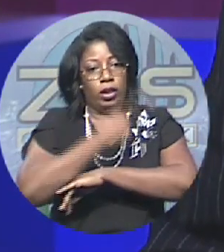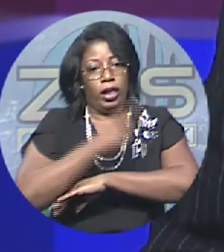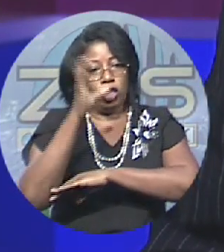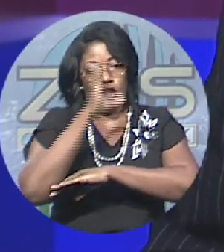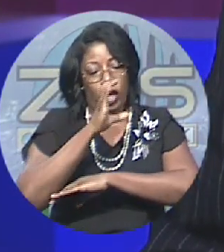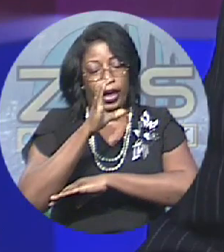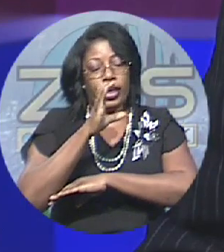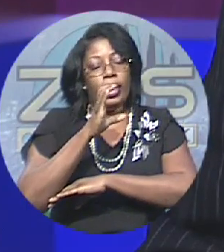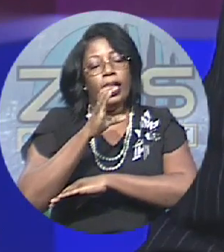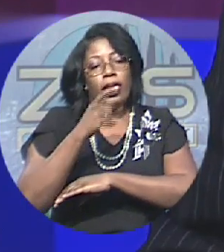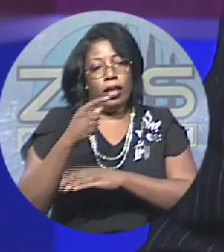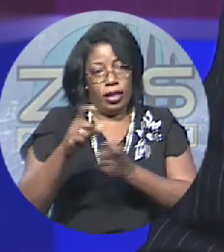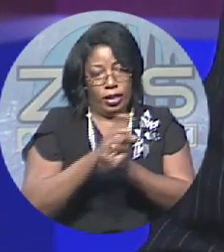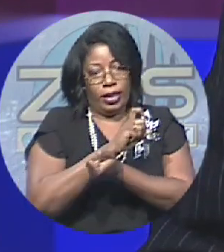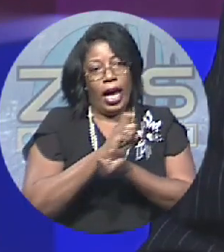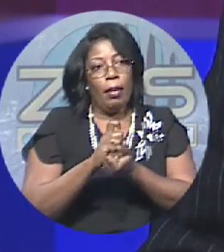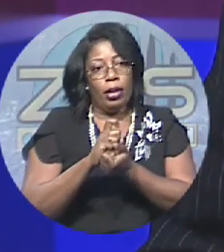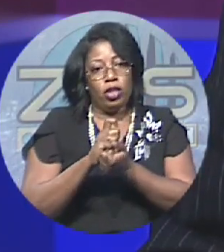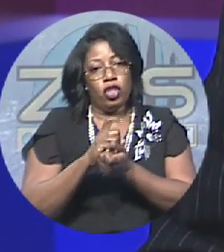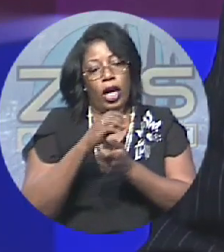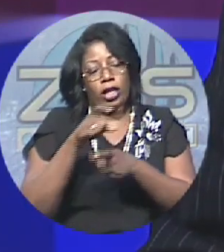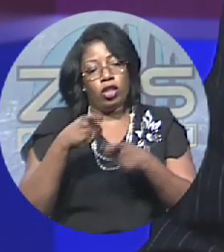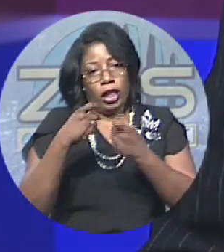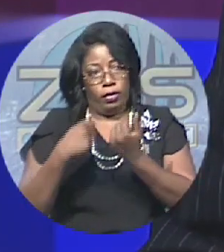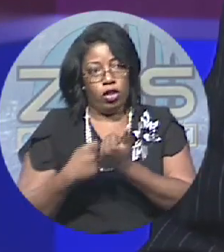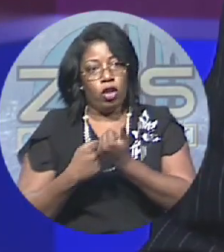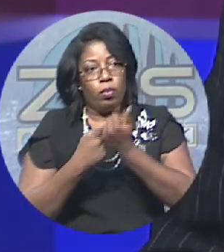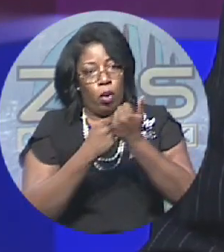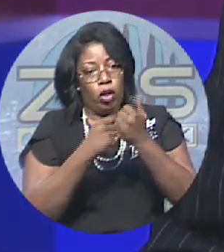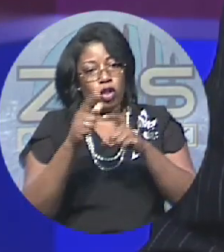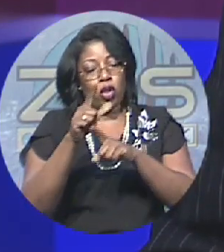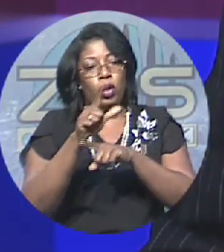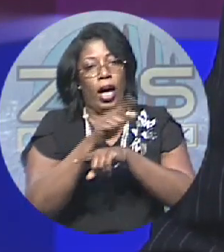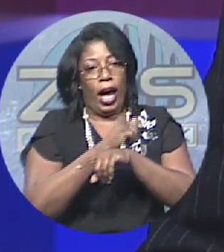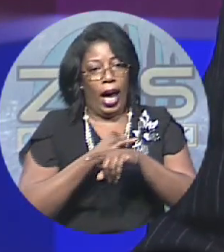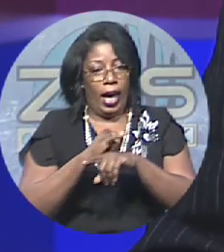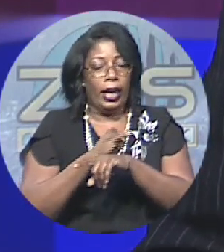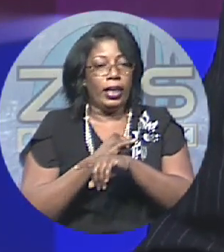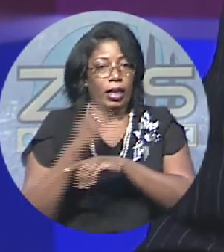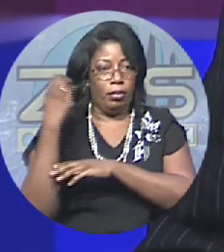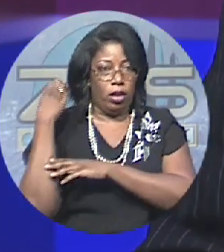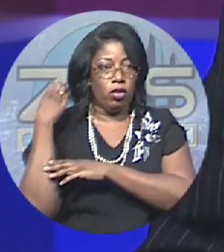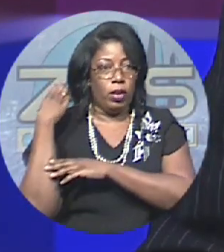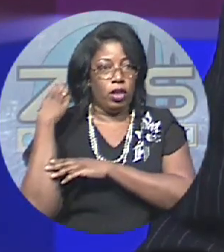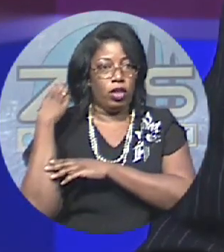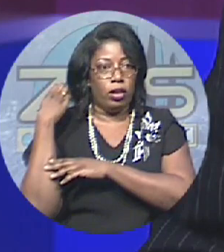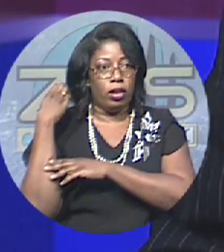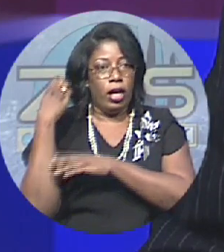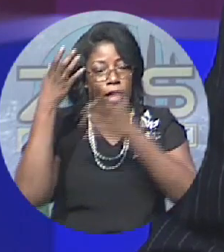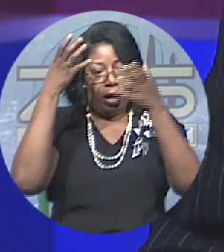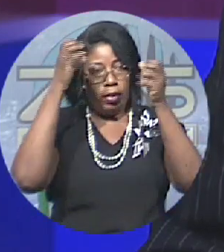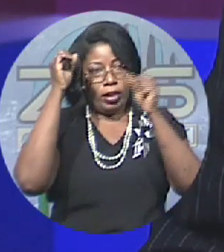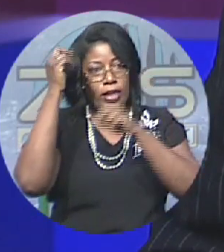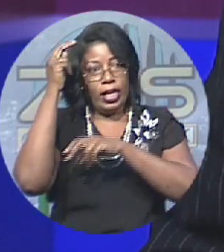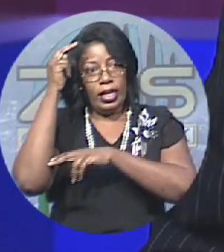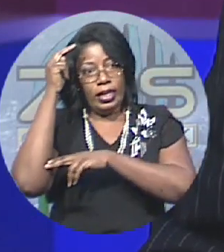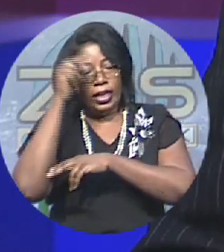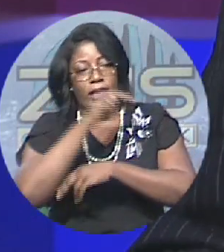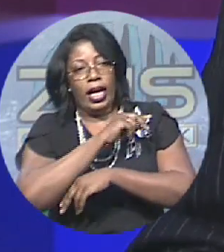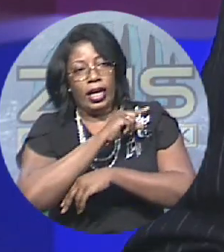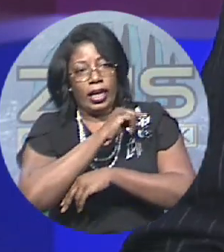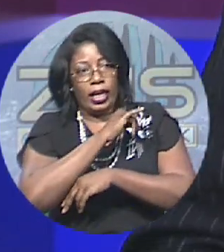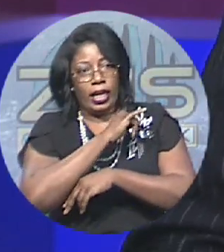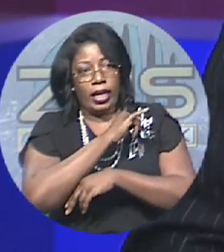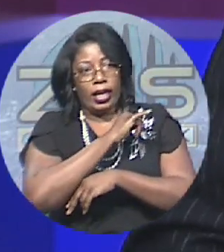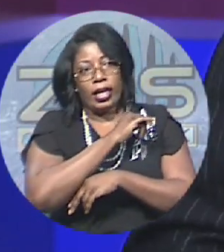damage sustained and to lend their support to Island Administrator Therese Boodle-Bethel. Association President Neil Campbell, administrator for Exuma,